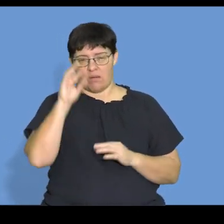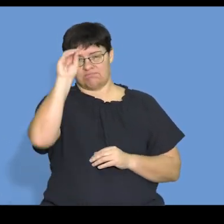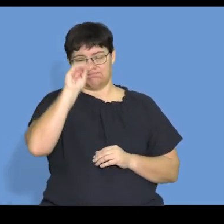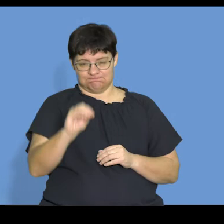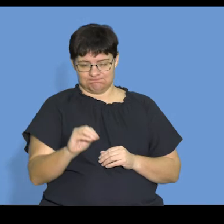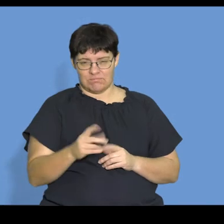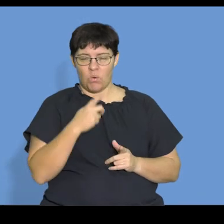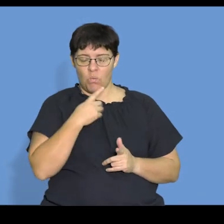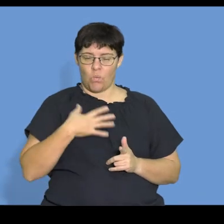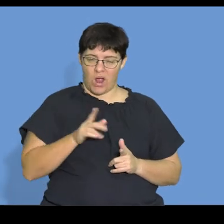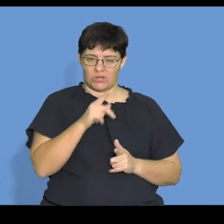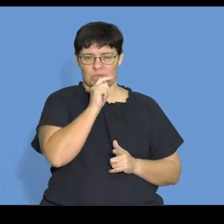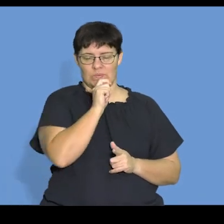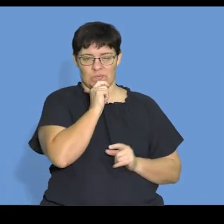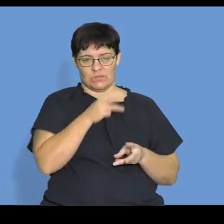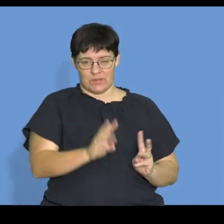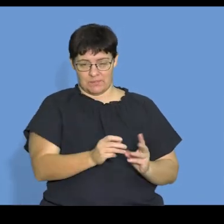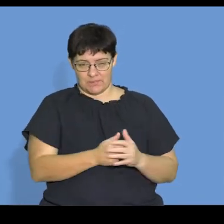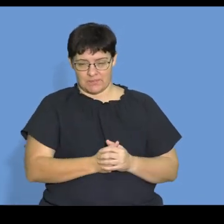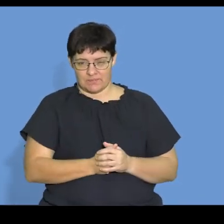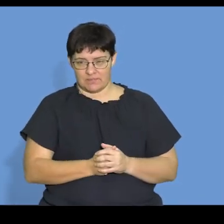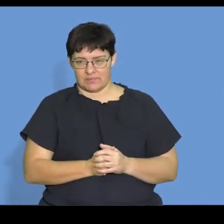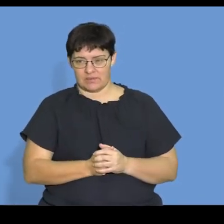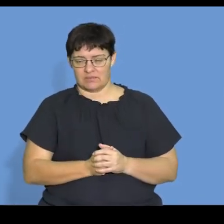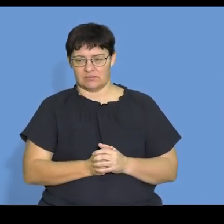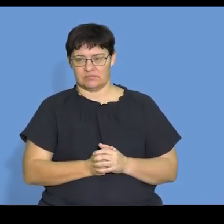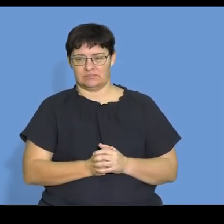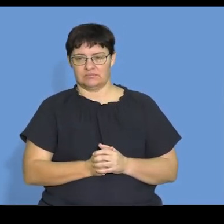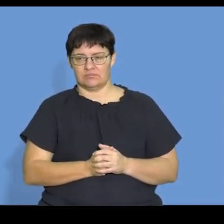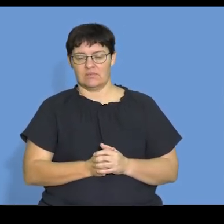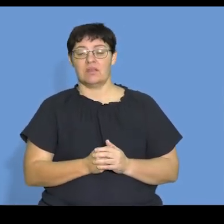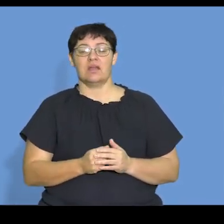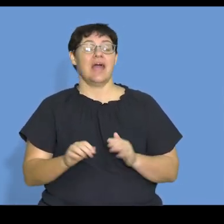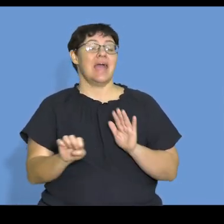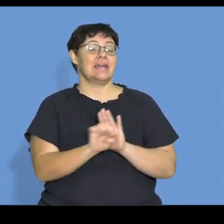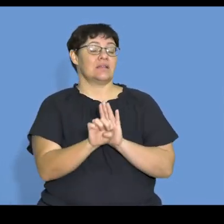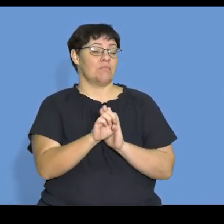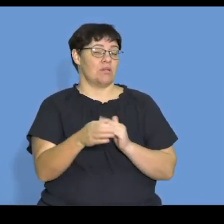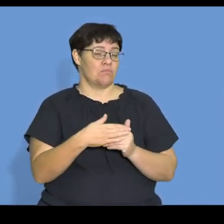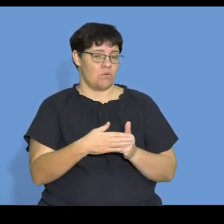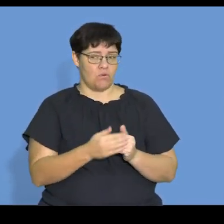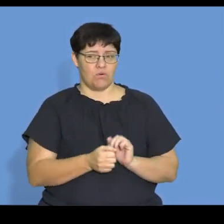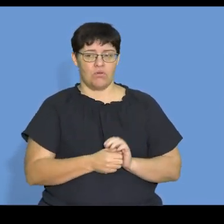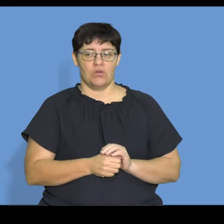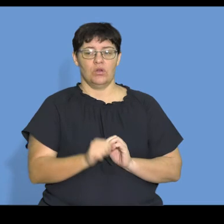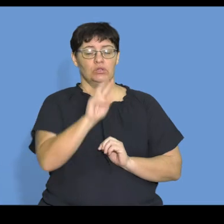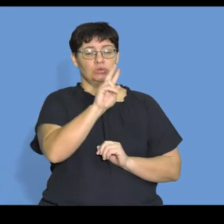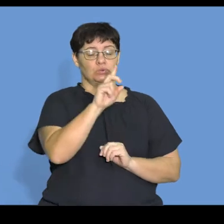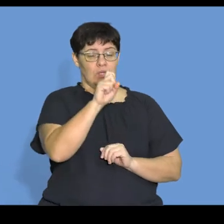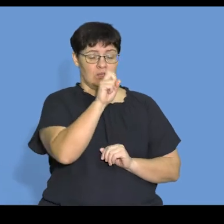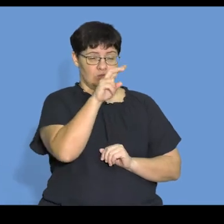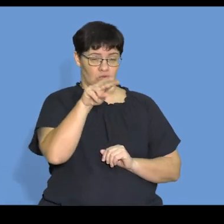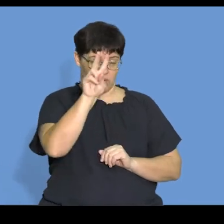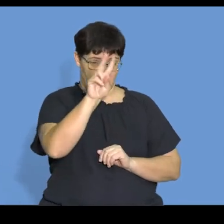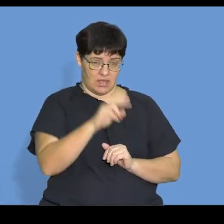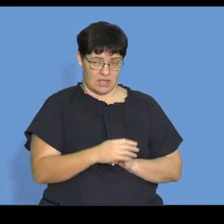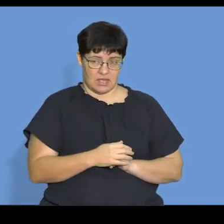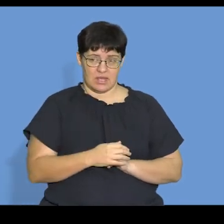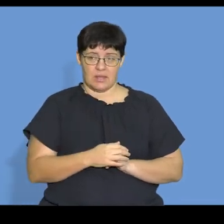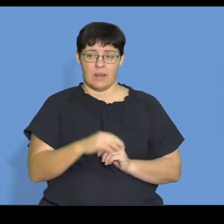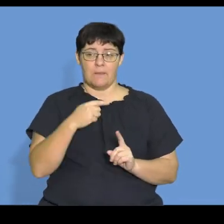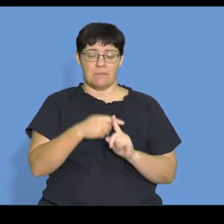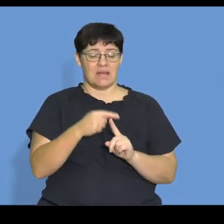to employ that method. Another example here will be 2x squared